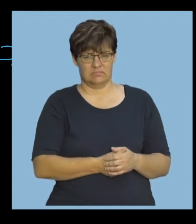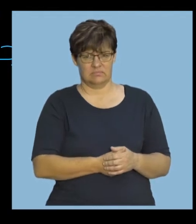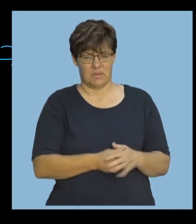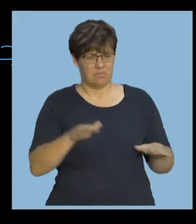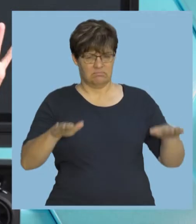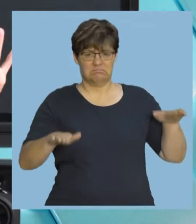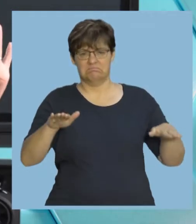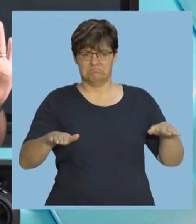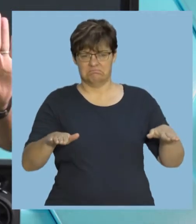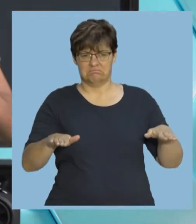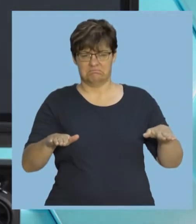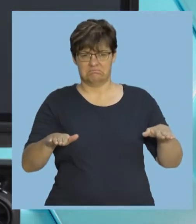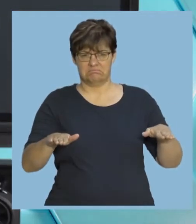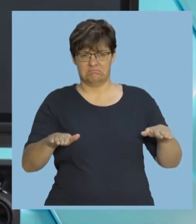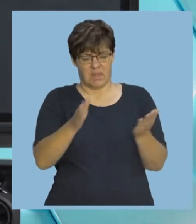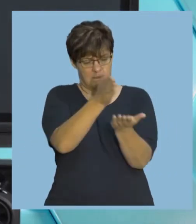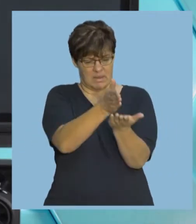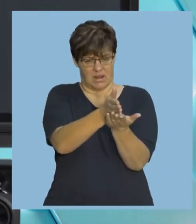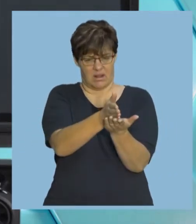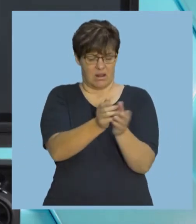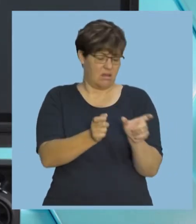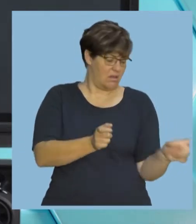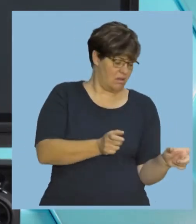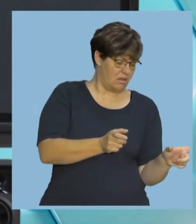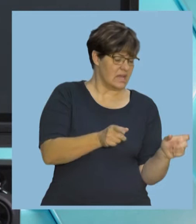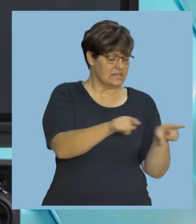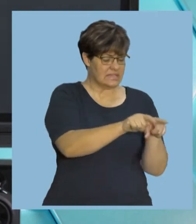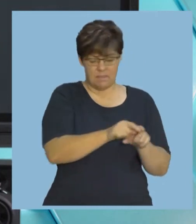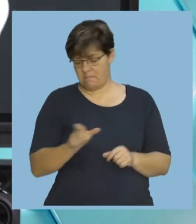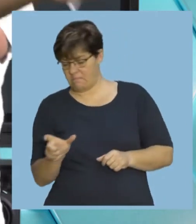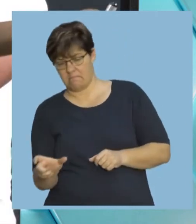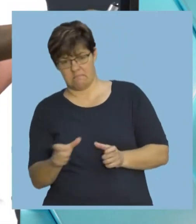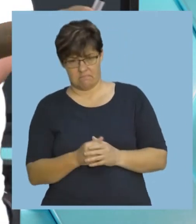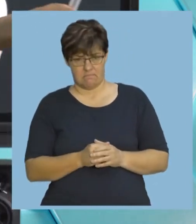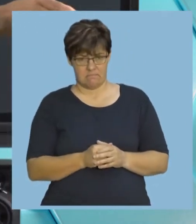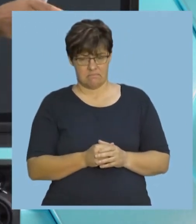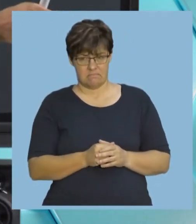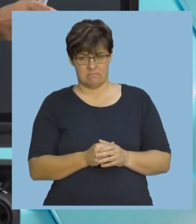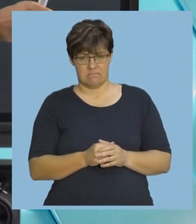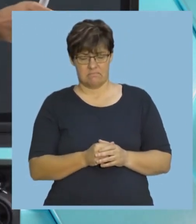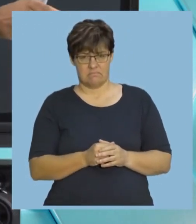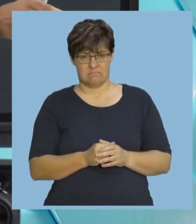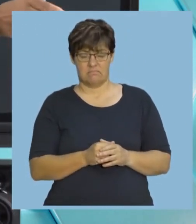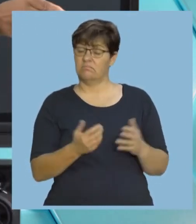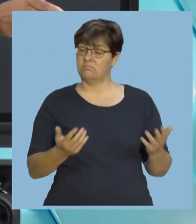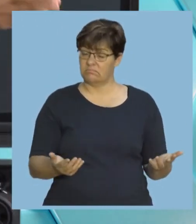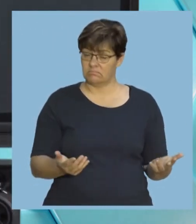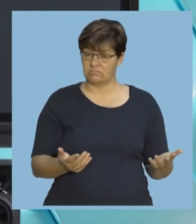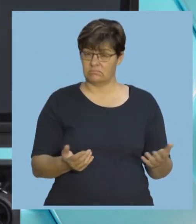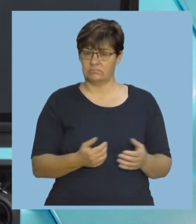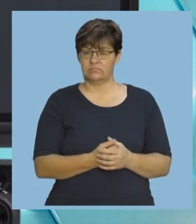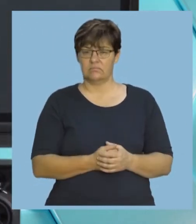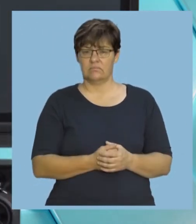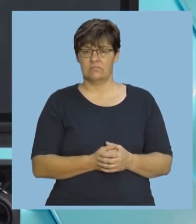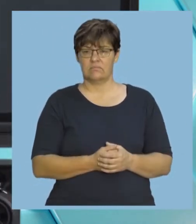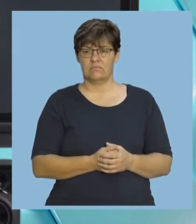So that will be symmetrical because there's the median, this side is the same as this side. It's symmetrical.